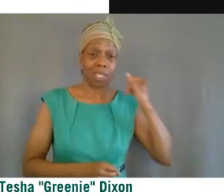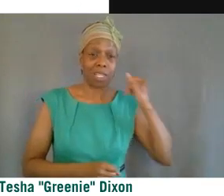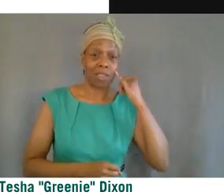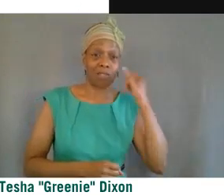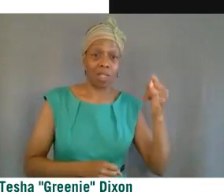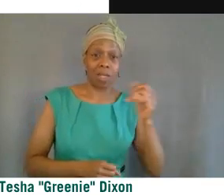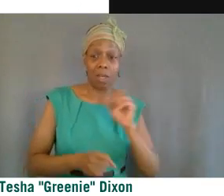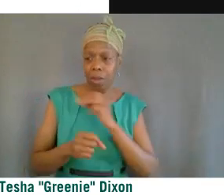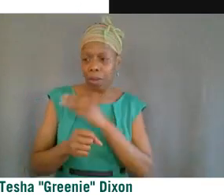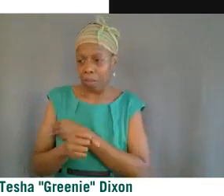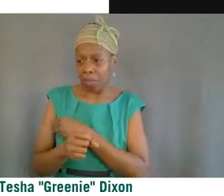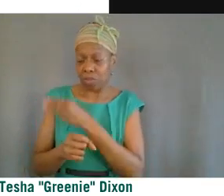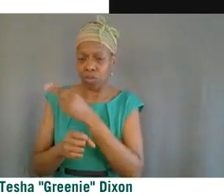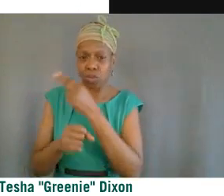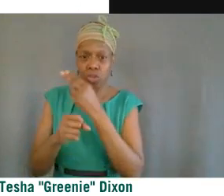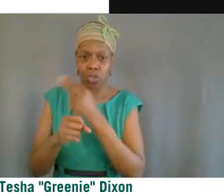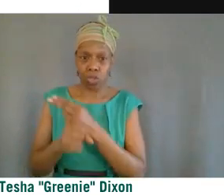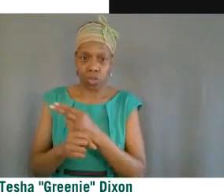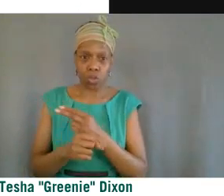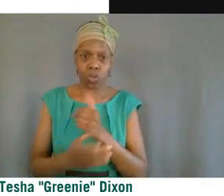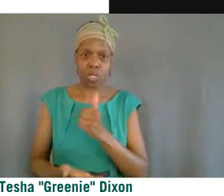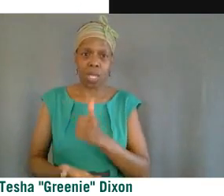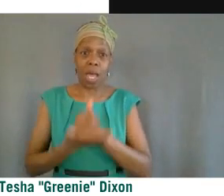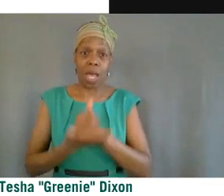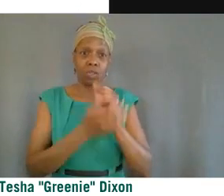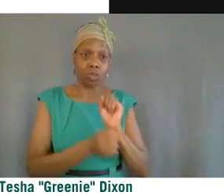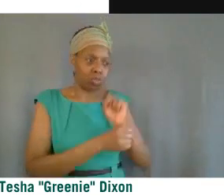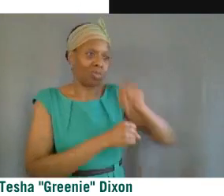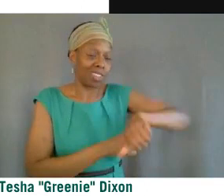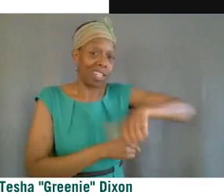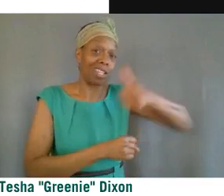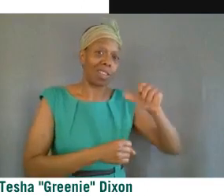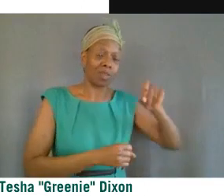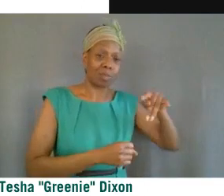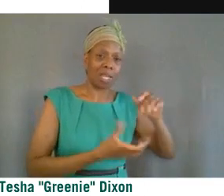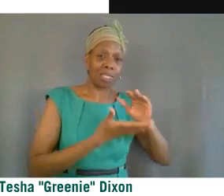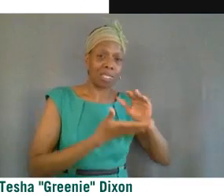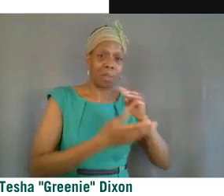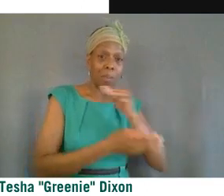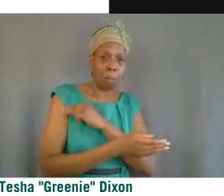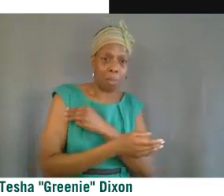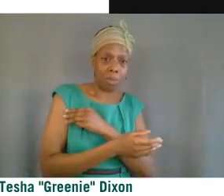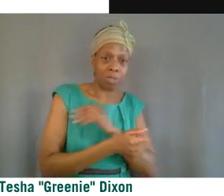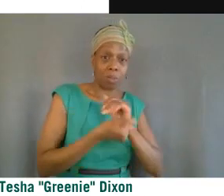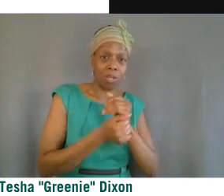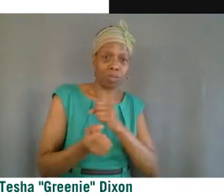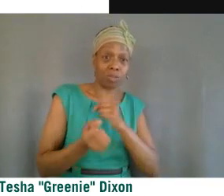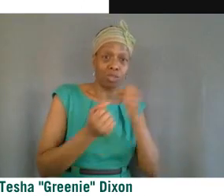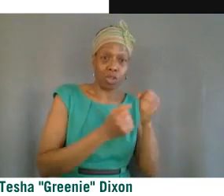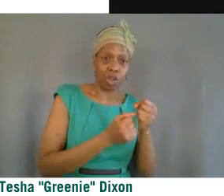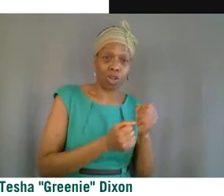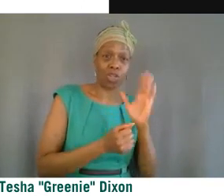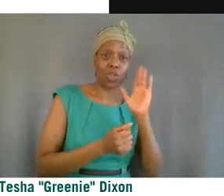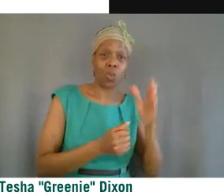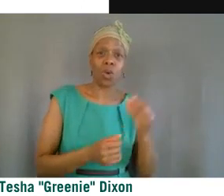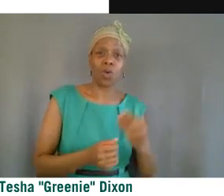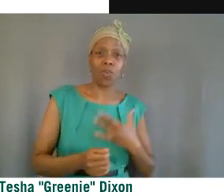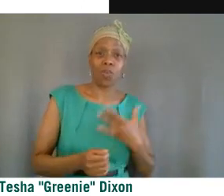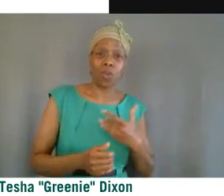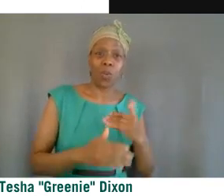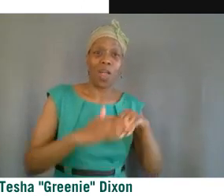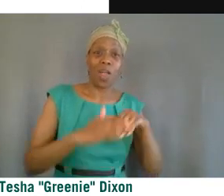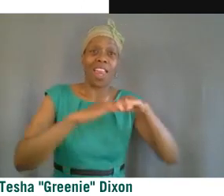another spastic muscle and it's stronger, you'll feel less impact of that spasticity. I think another part of it